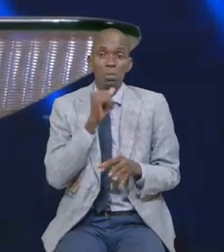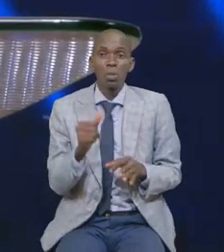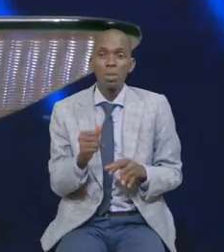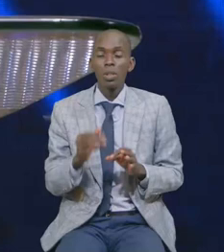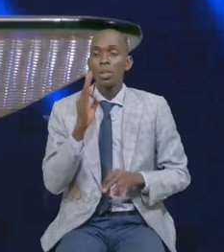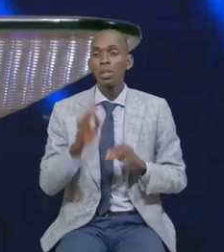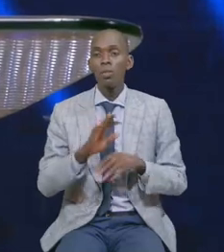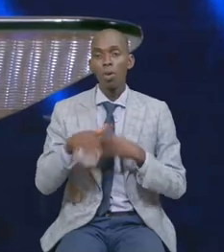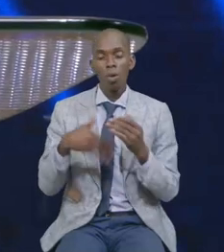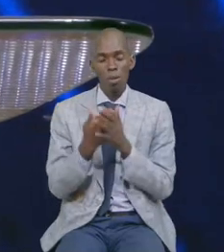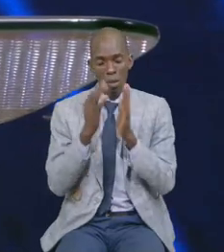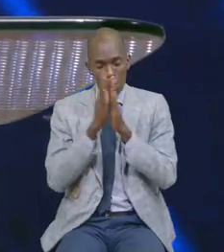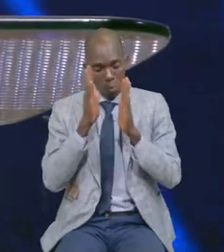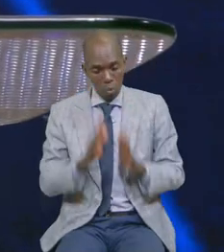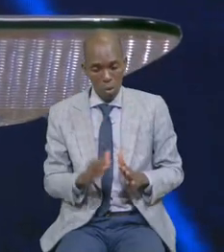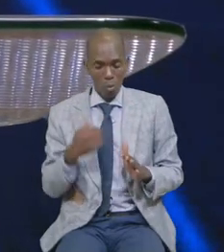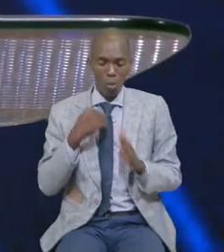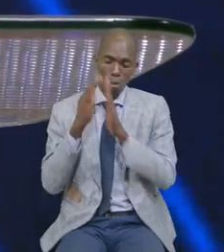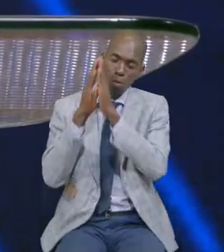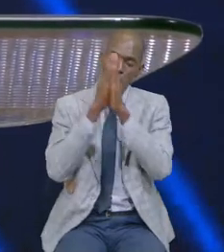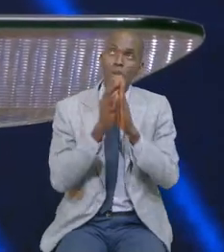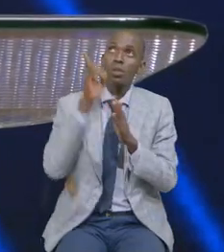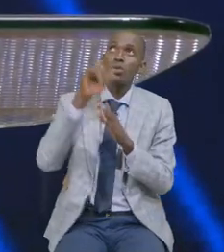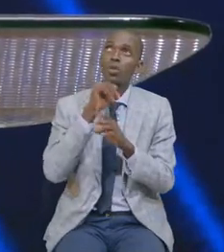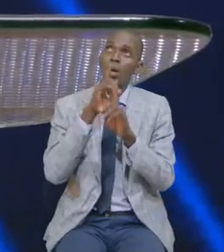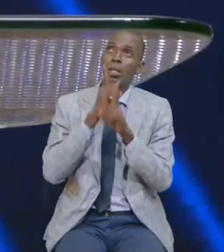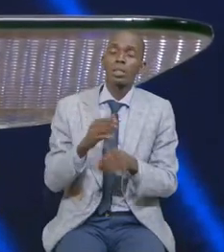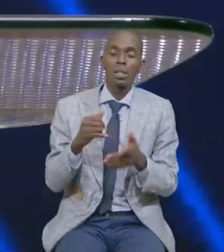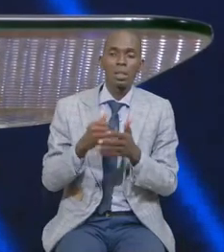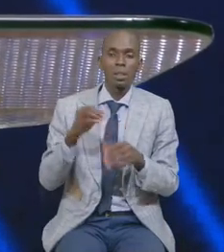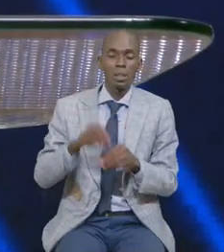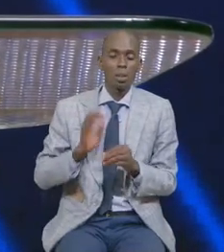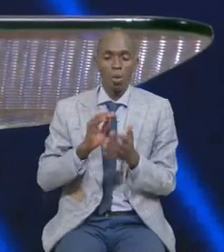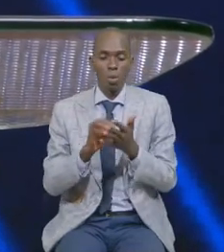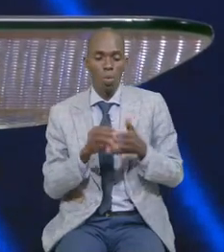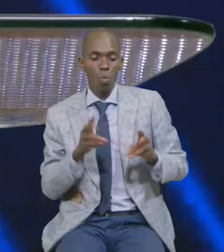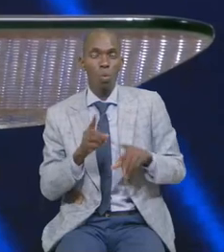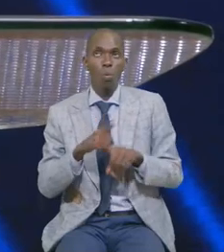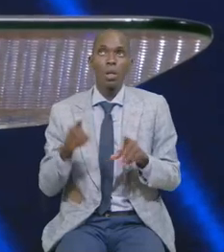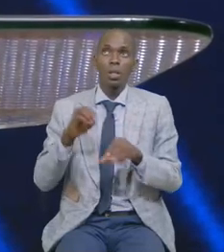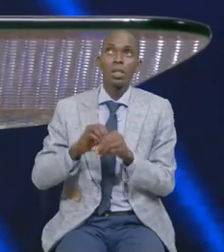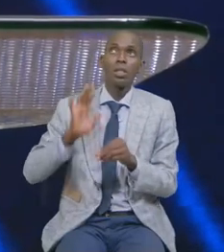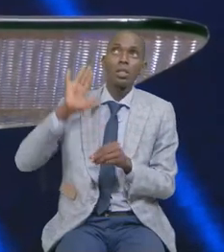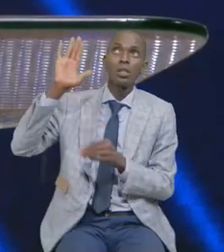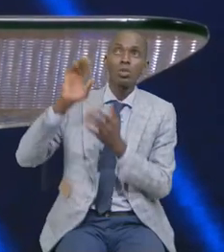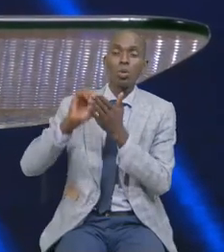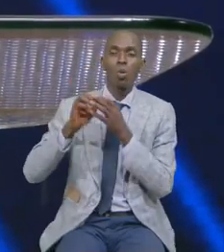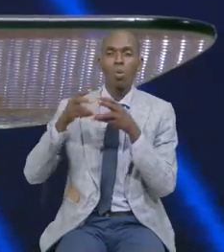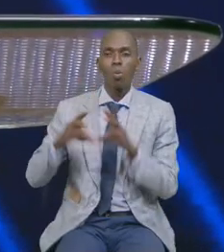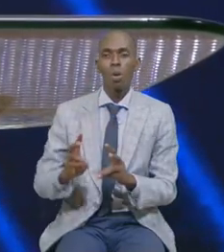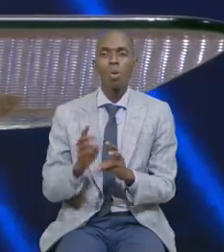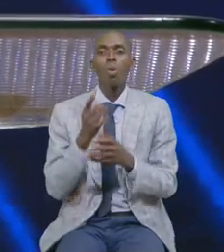prayer God does not answer it in that direction he answers it in this other direction watch if